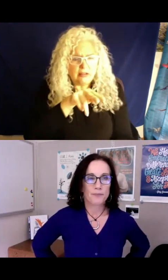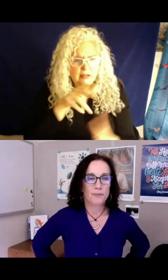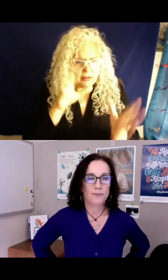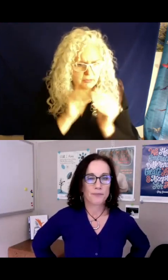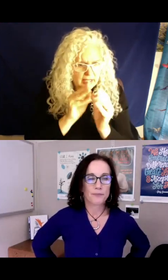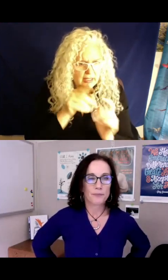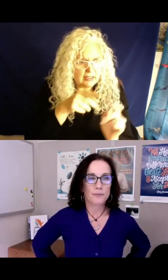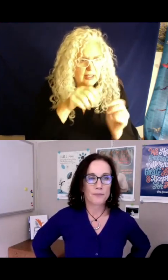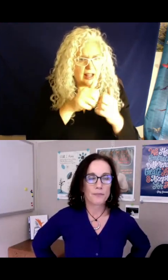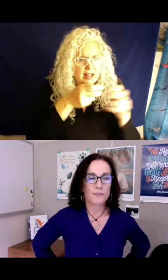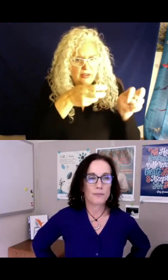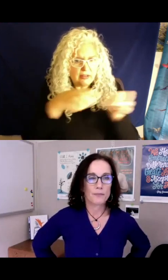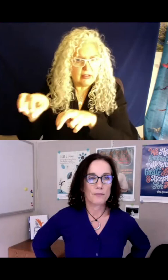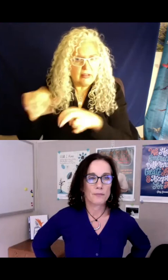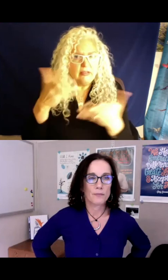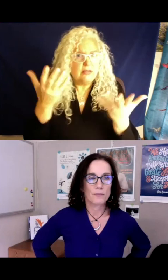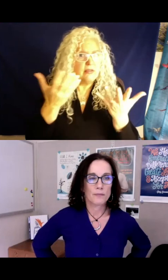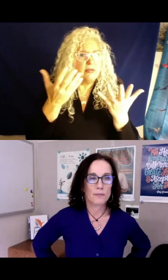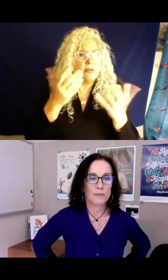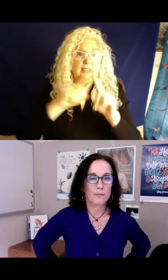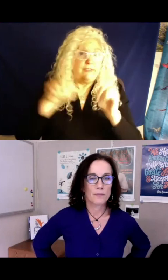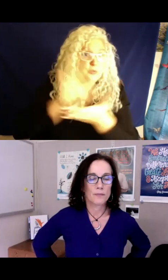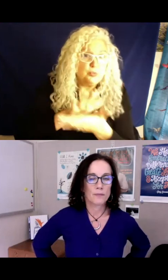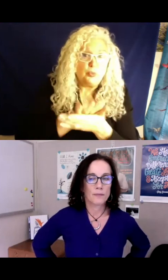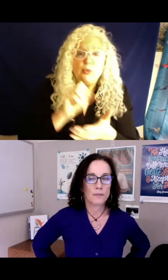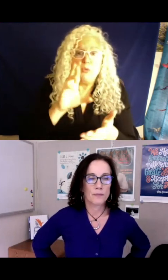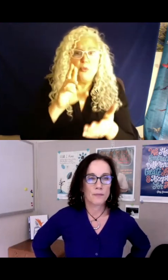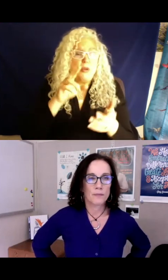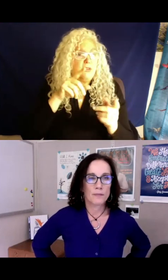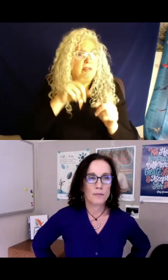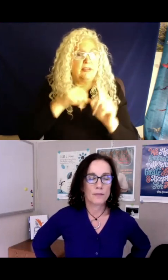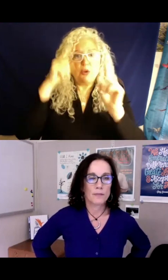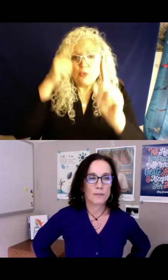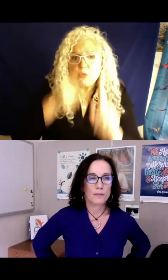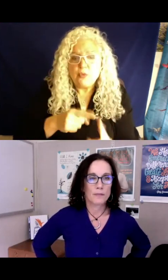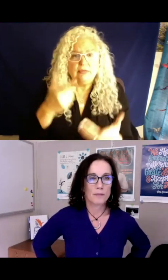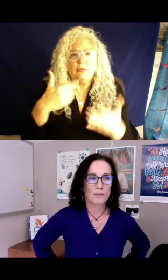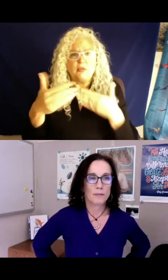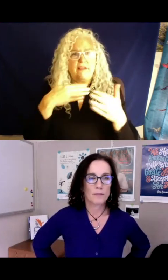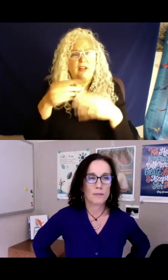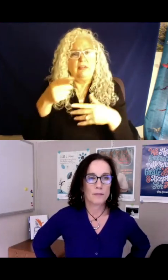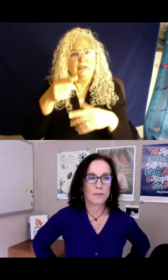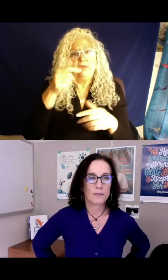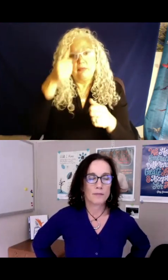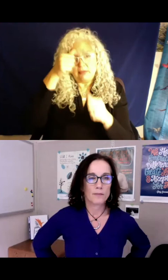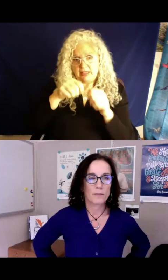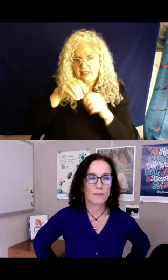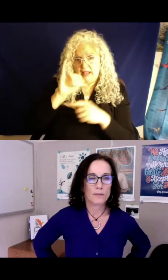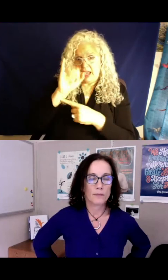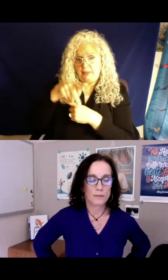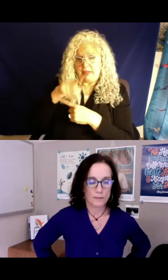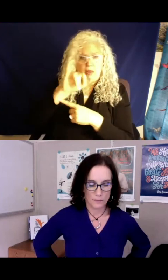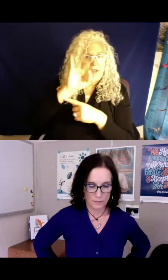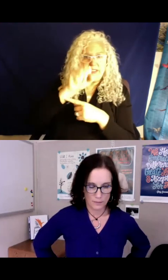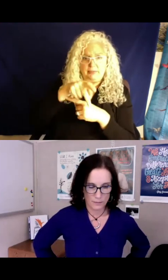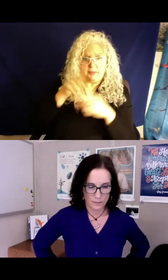school, it's important to look at these meetings and what the transition plan is for maybe a different school or different goals or